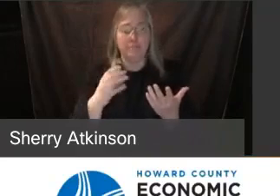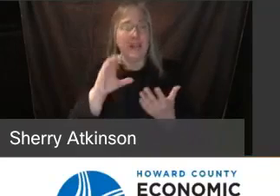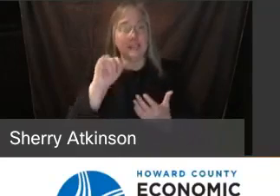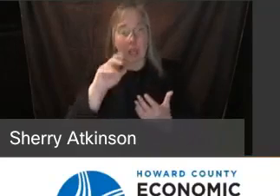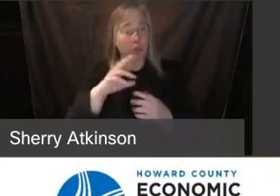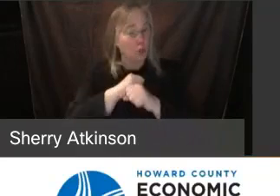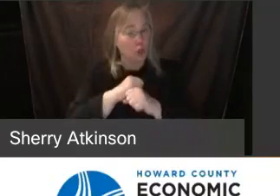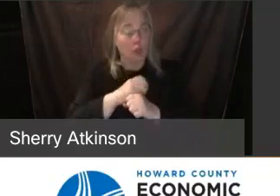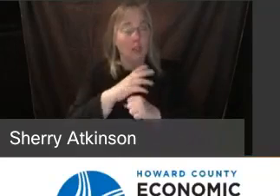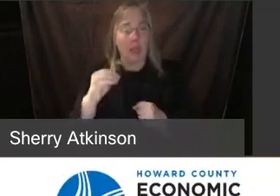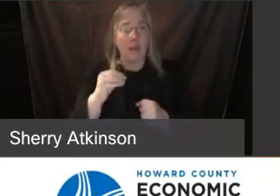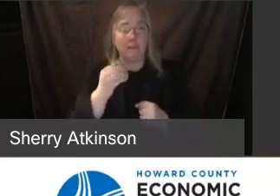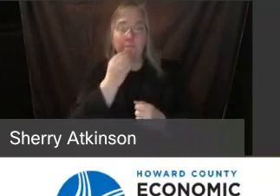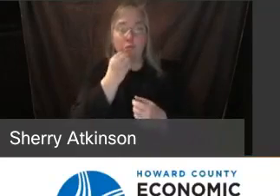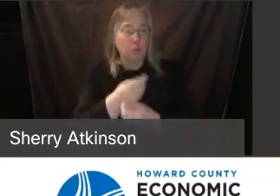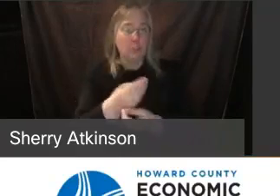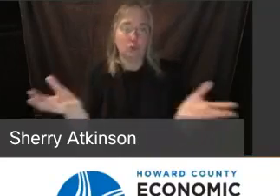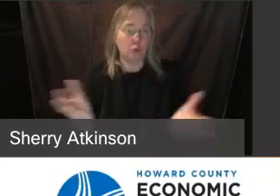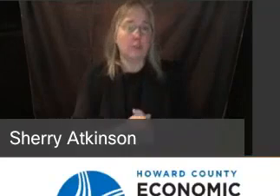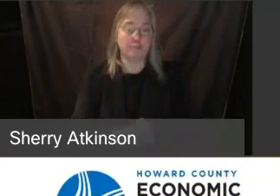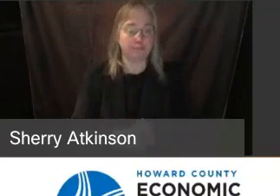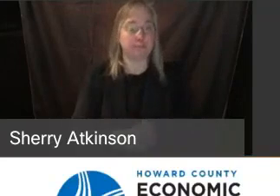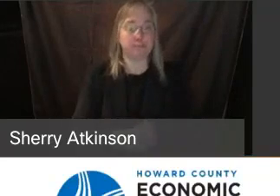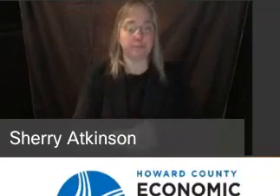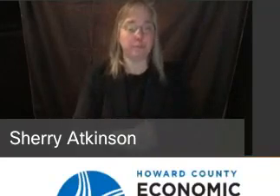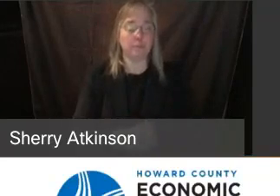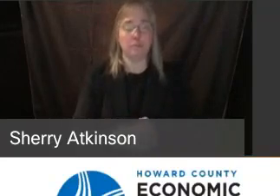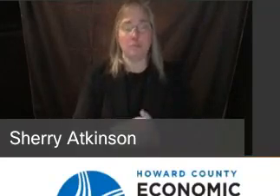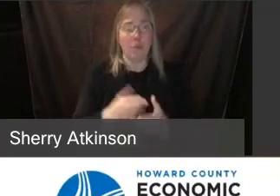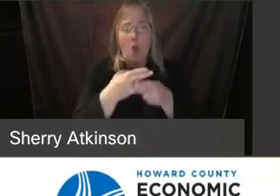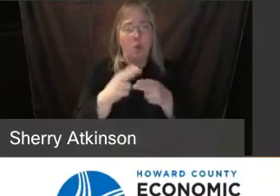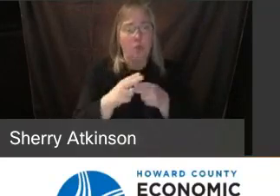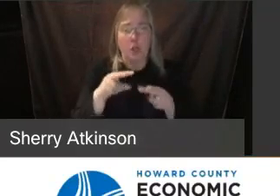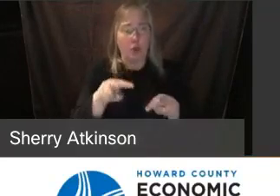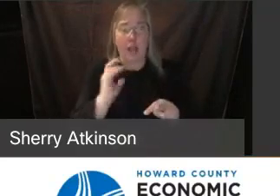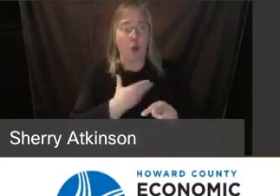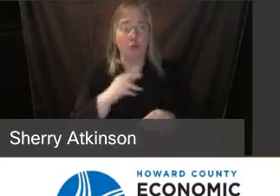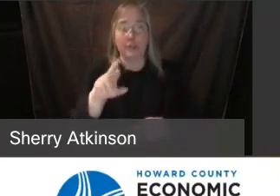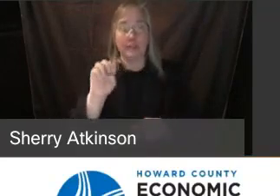cybersecurity, and food distribution. Just a quick look at our real estate market,